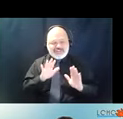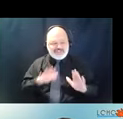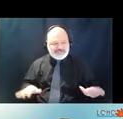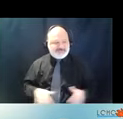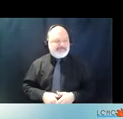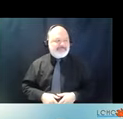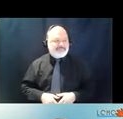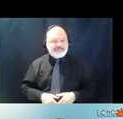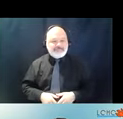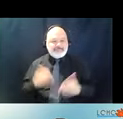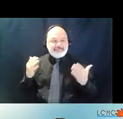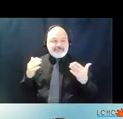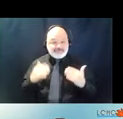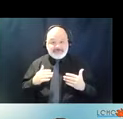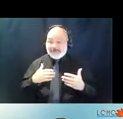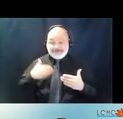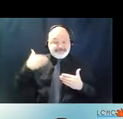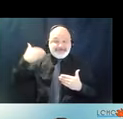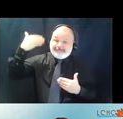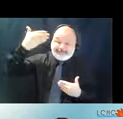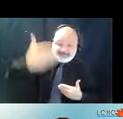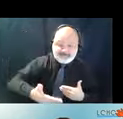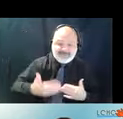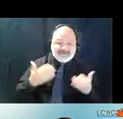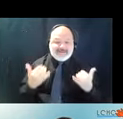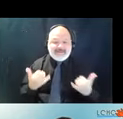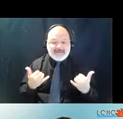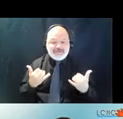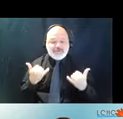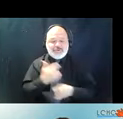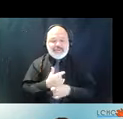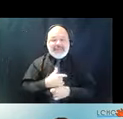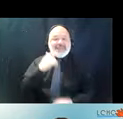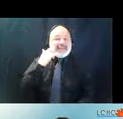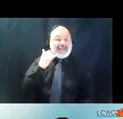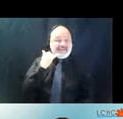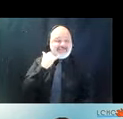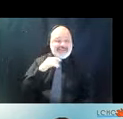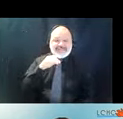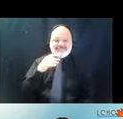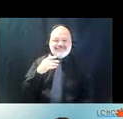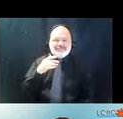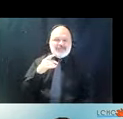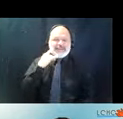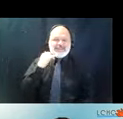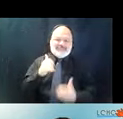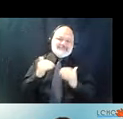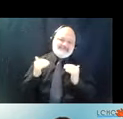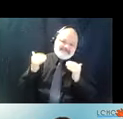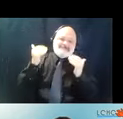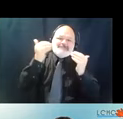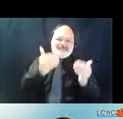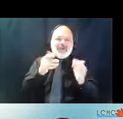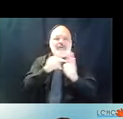slide. So fast forward to the California of today. So California is at the forefront of pro-immigrant policy and